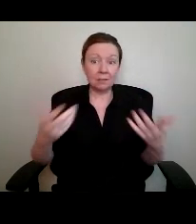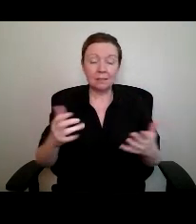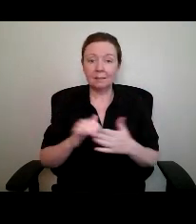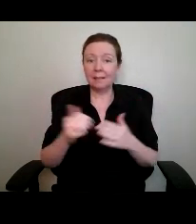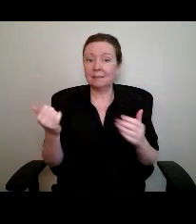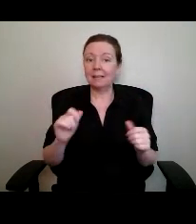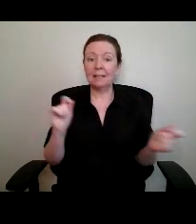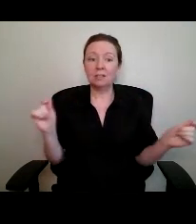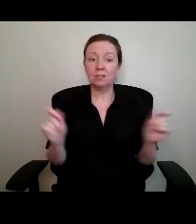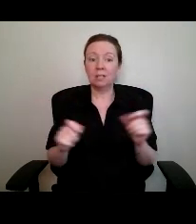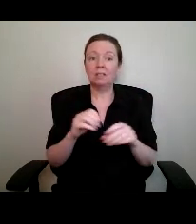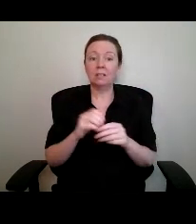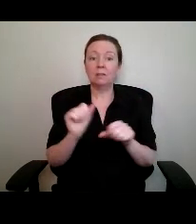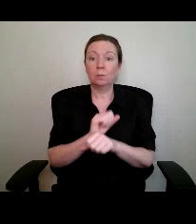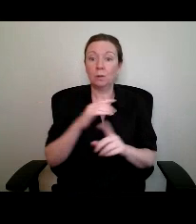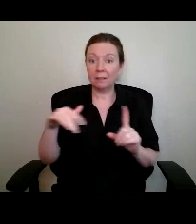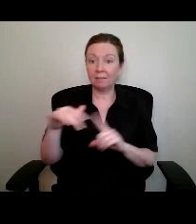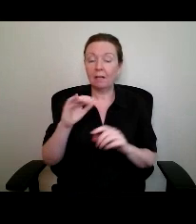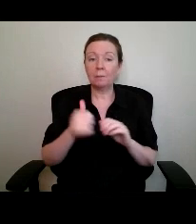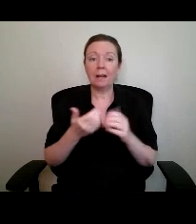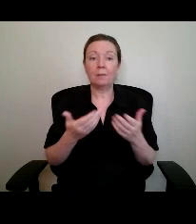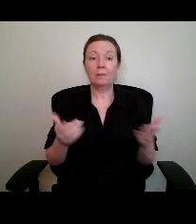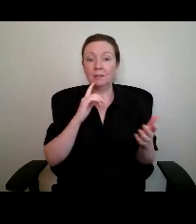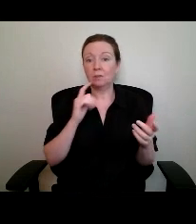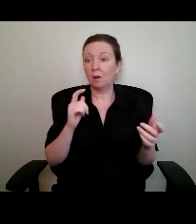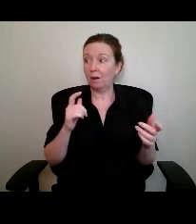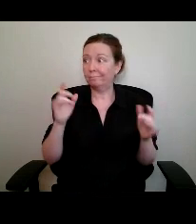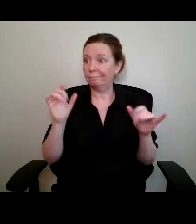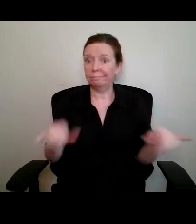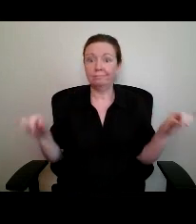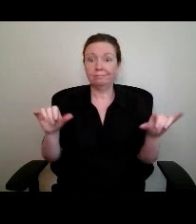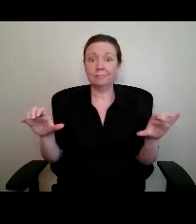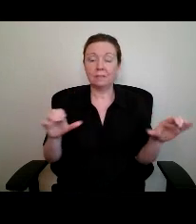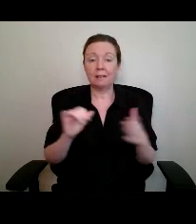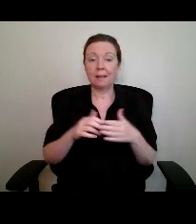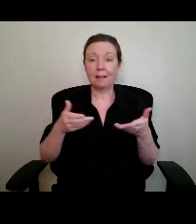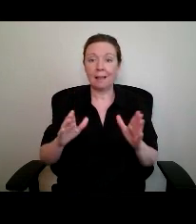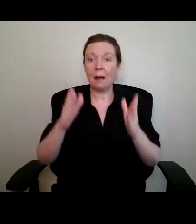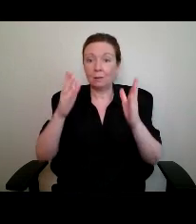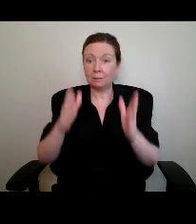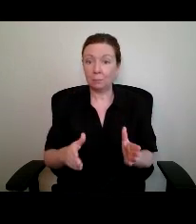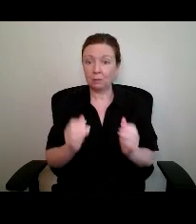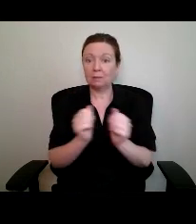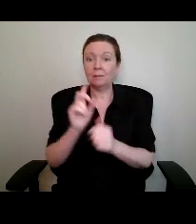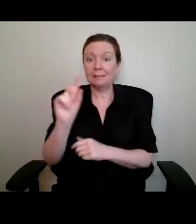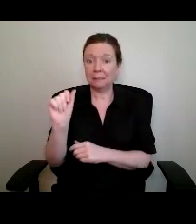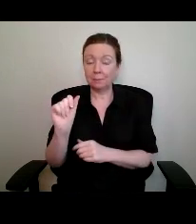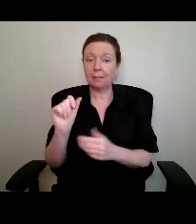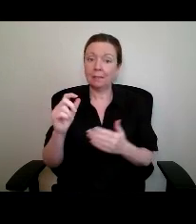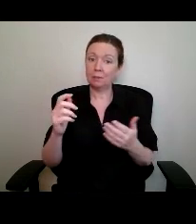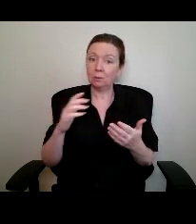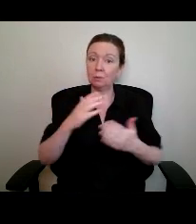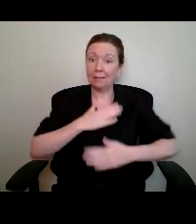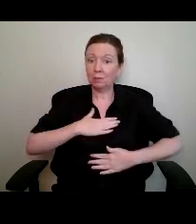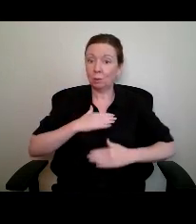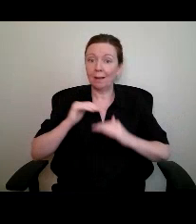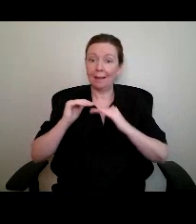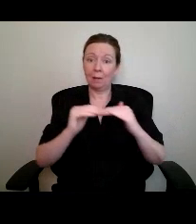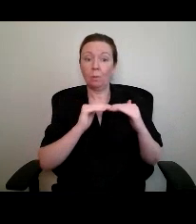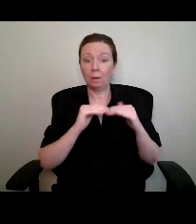in the work environment or the way things are customarily done that allows an individual with a disability to enjoy the equal